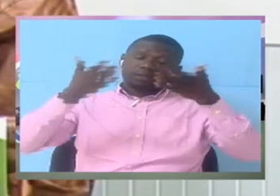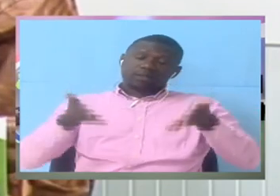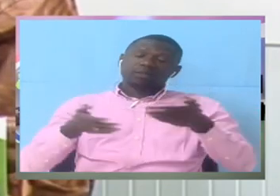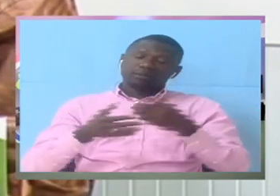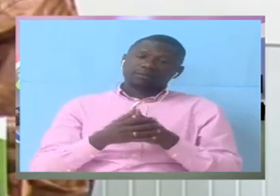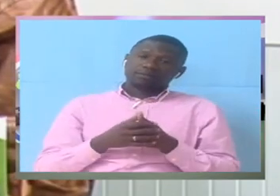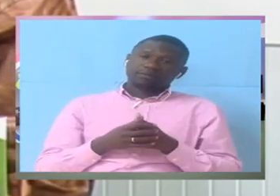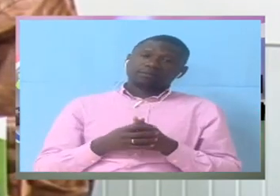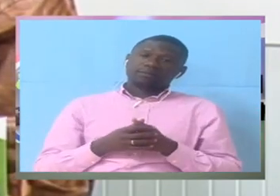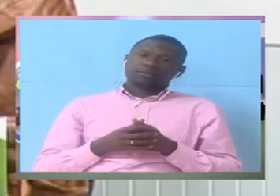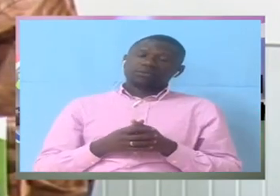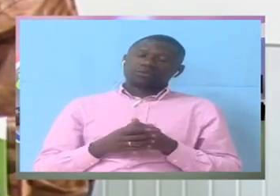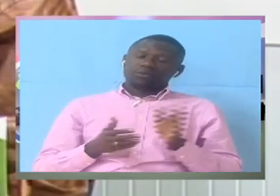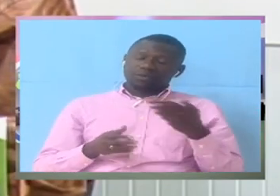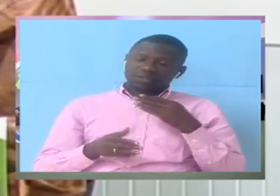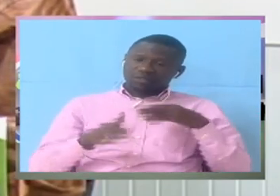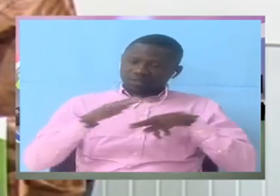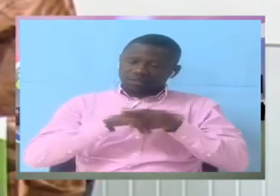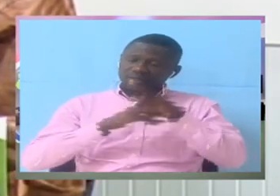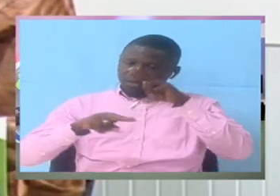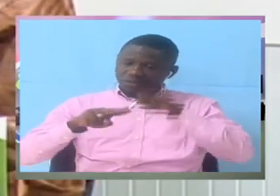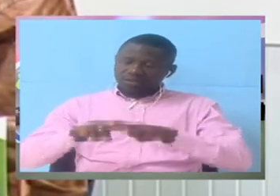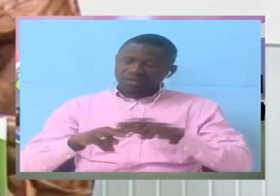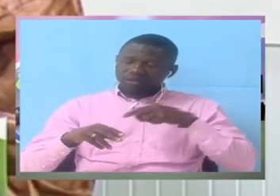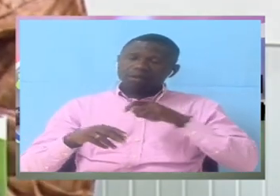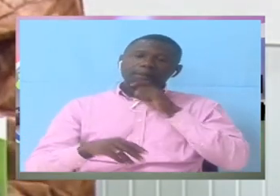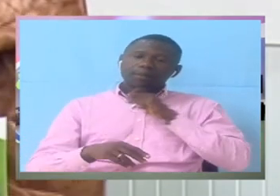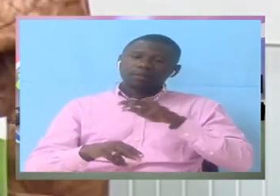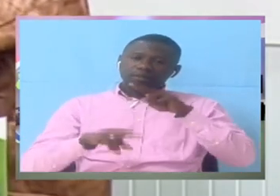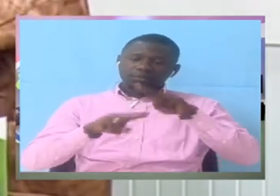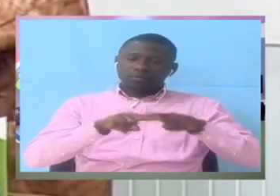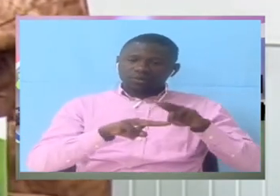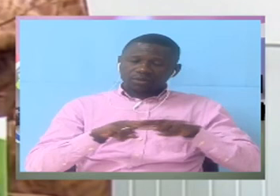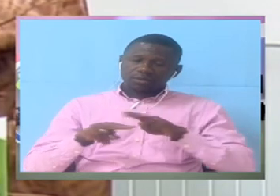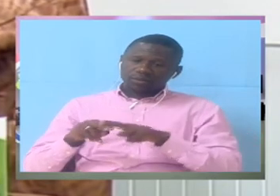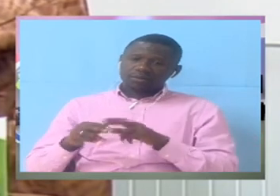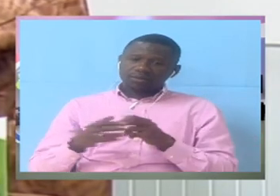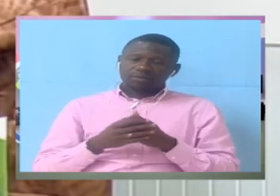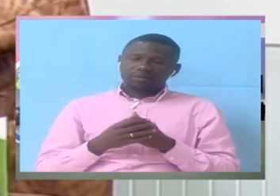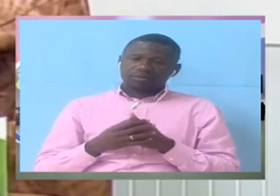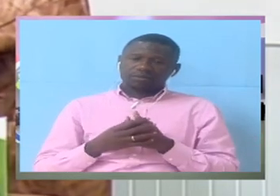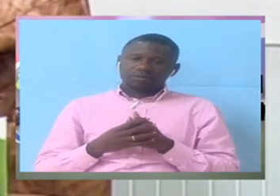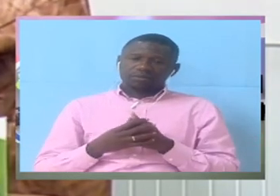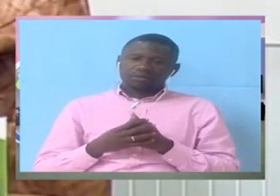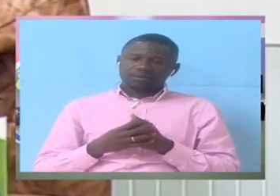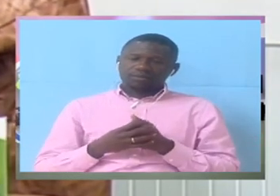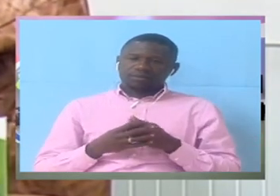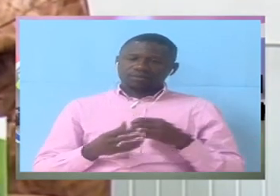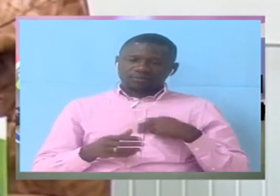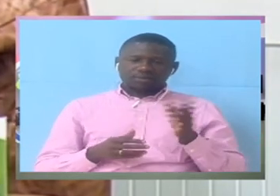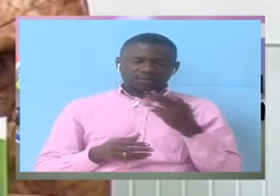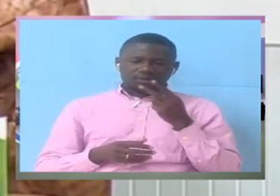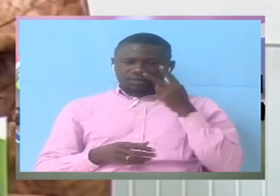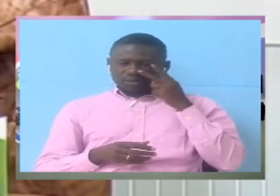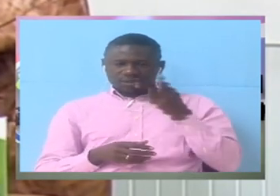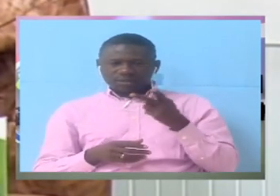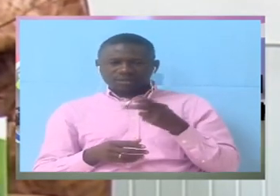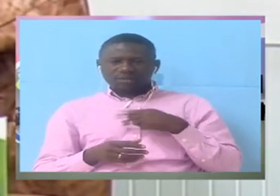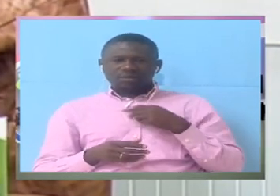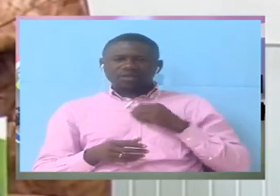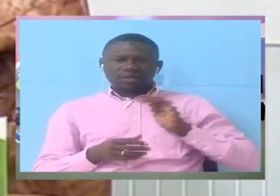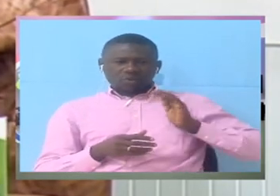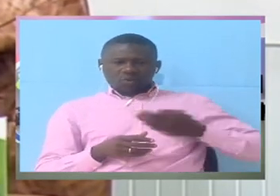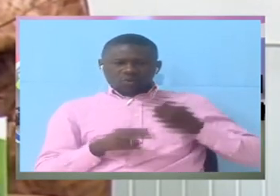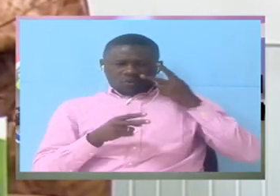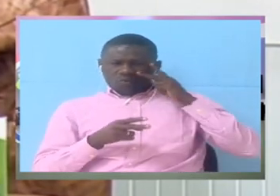me, this is his story building. We went inside. We got into his room and